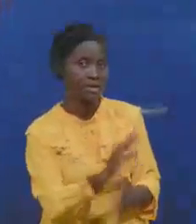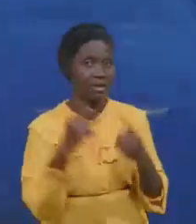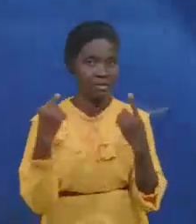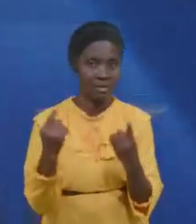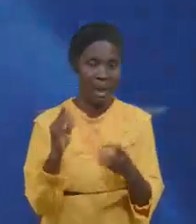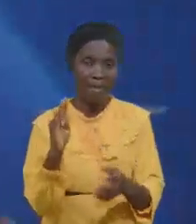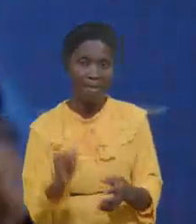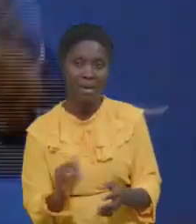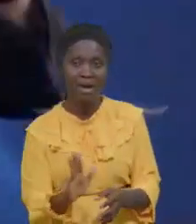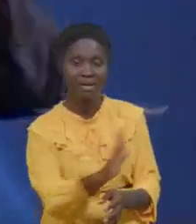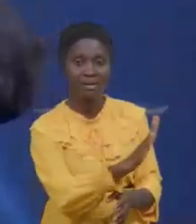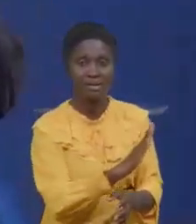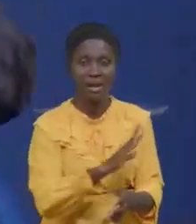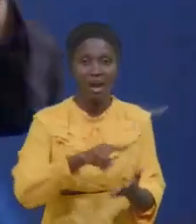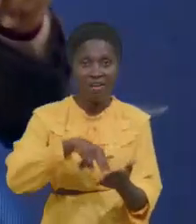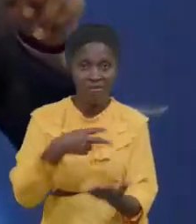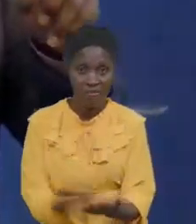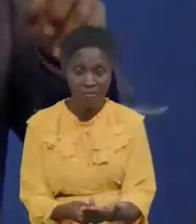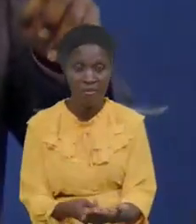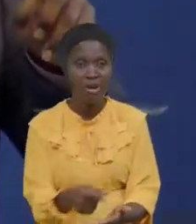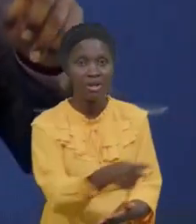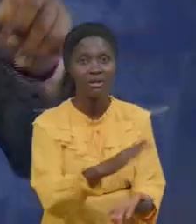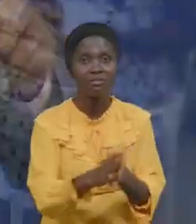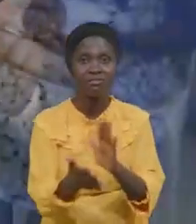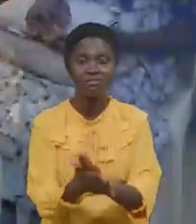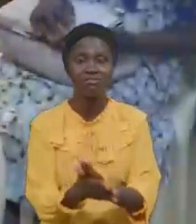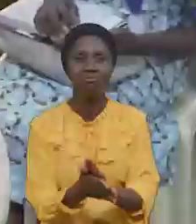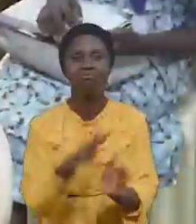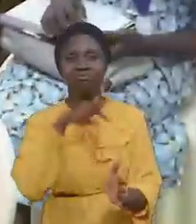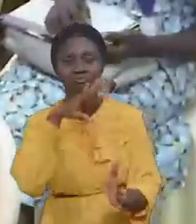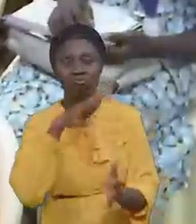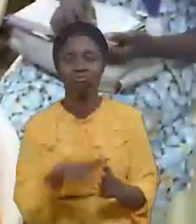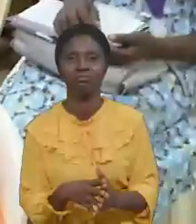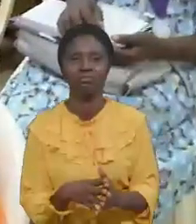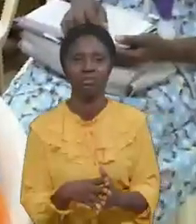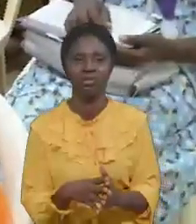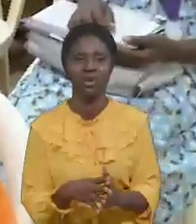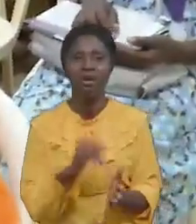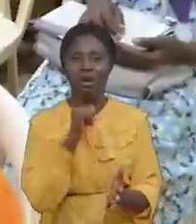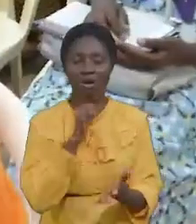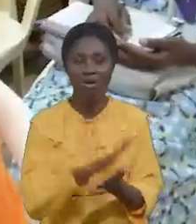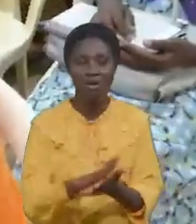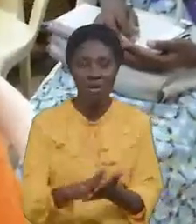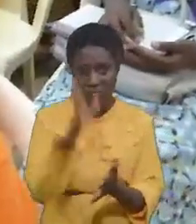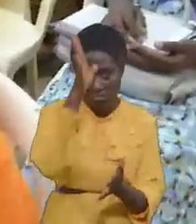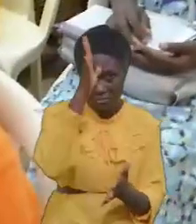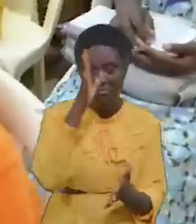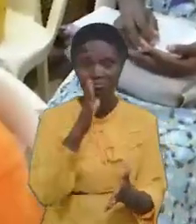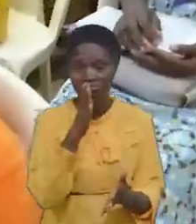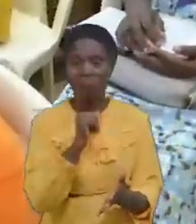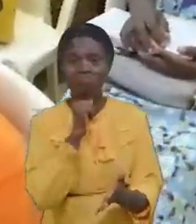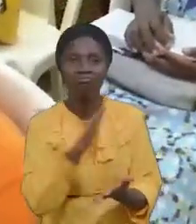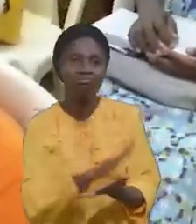their fall, they became unclean. Daddy unclean, mommy unclean.